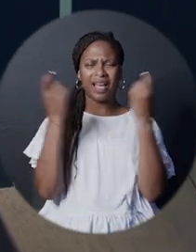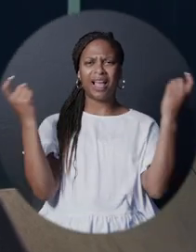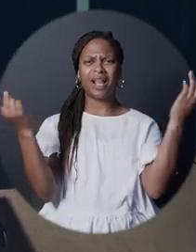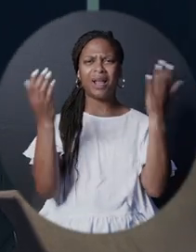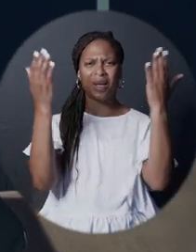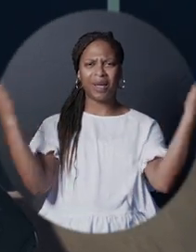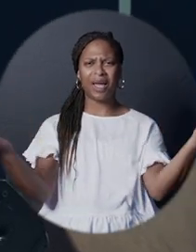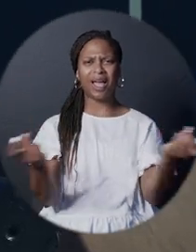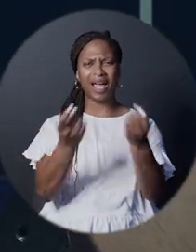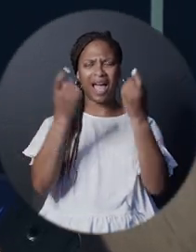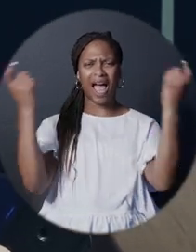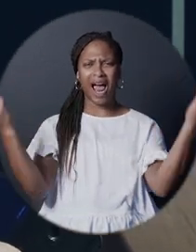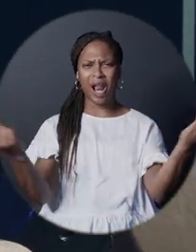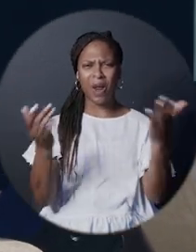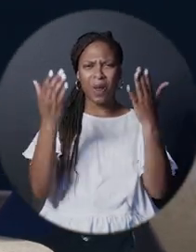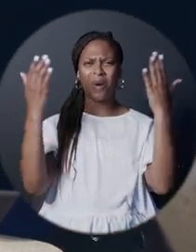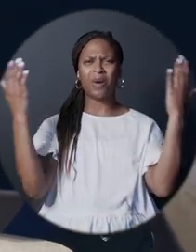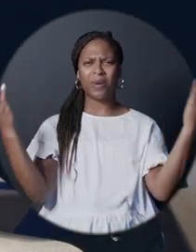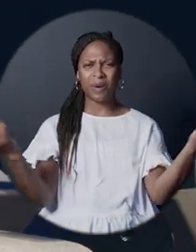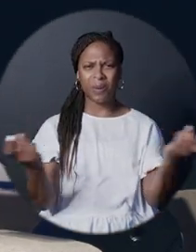Hallelujah. Hallelujah.